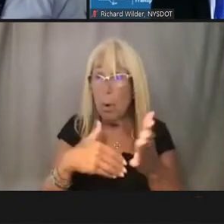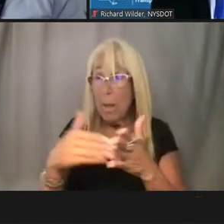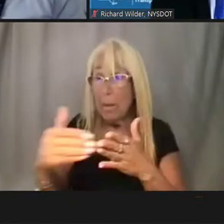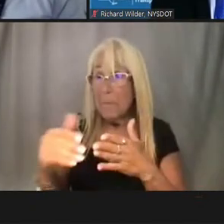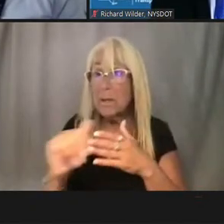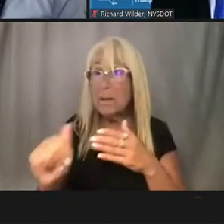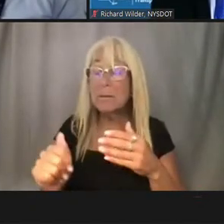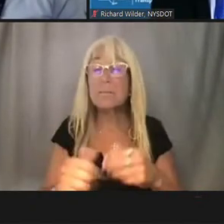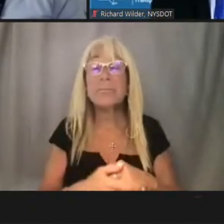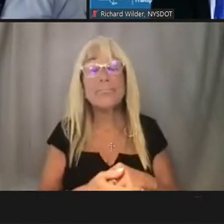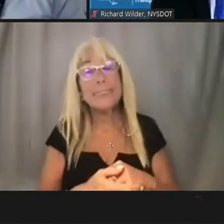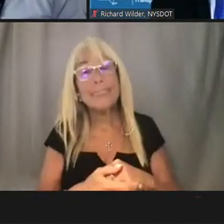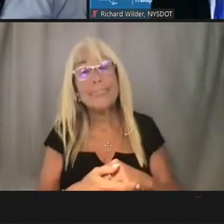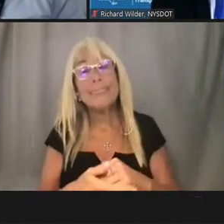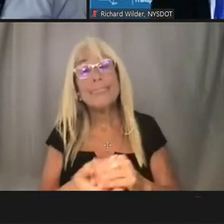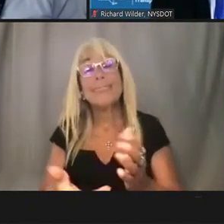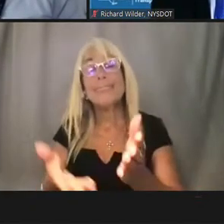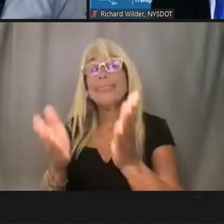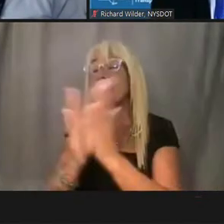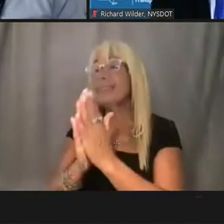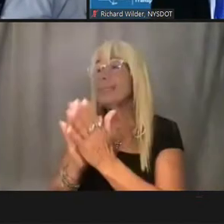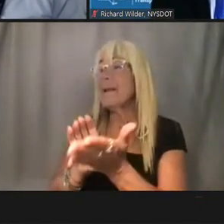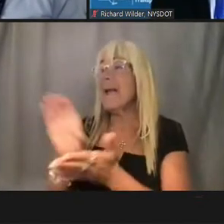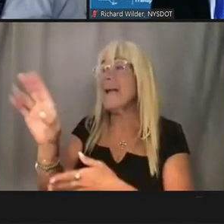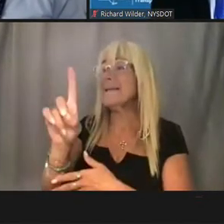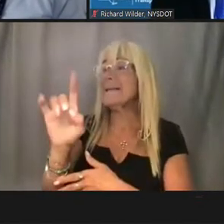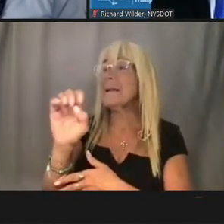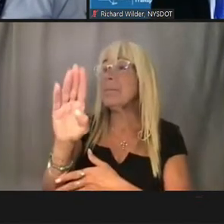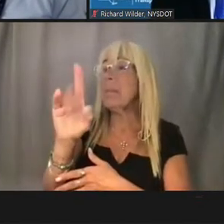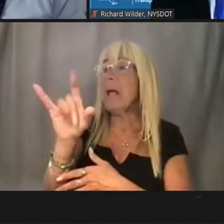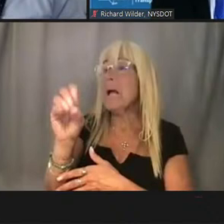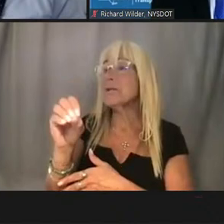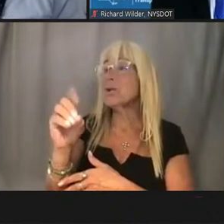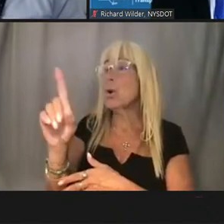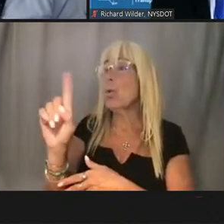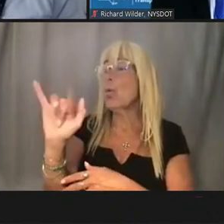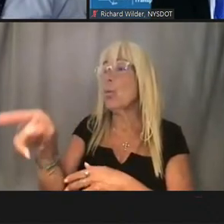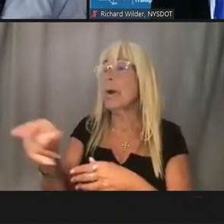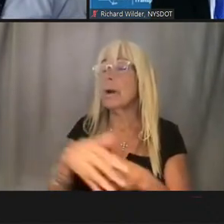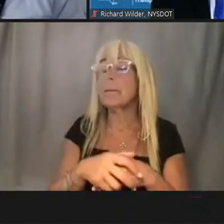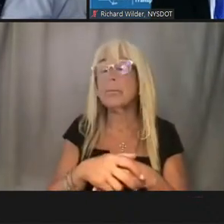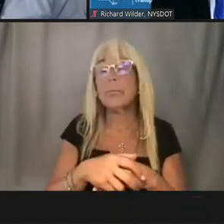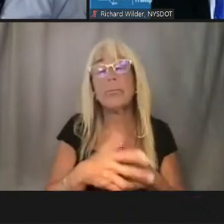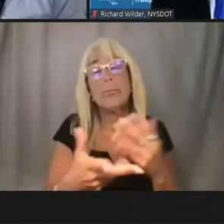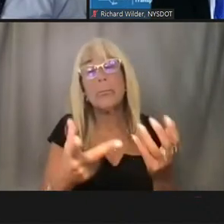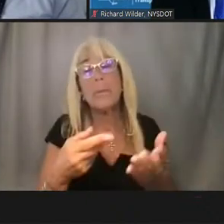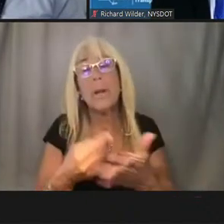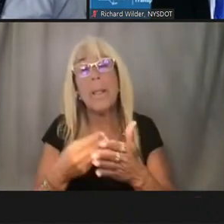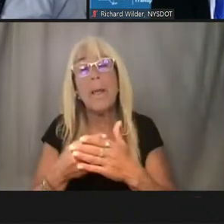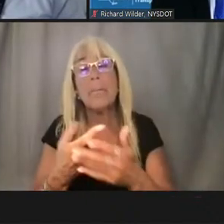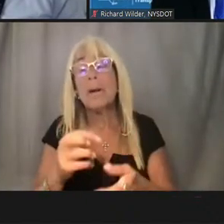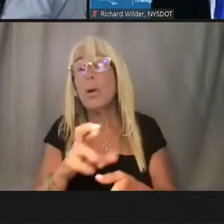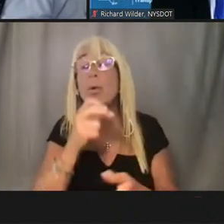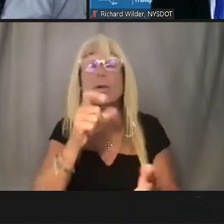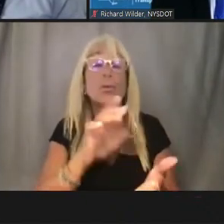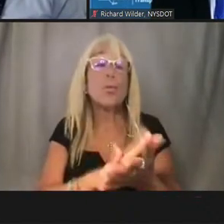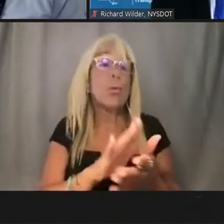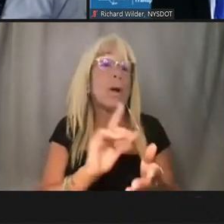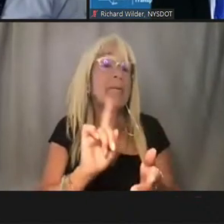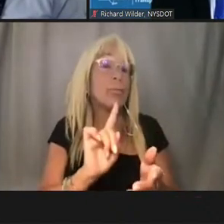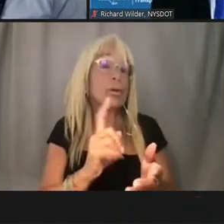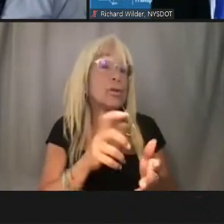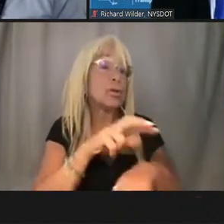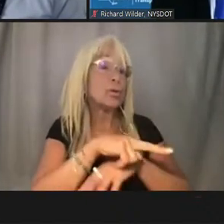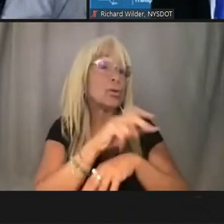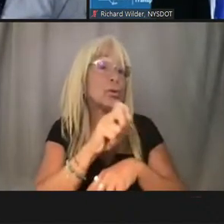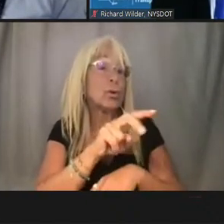establasia where he put that 1.9 million nobody but for his wife who stole the 850 000 maybe you should use